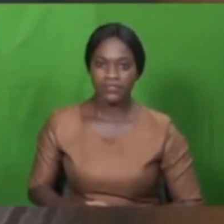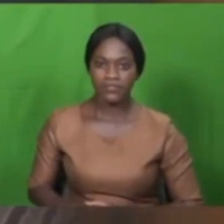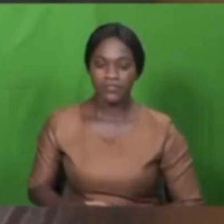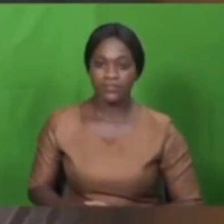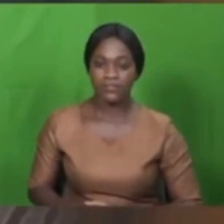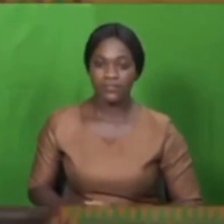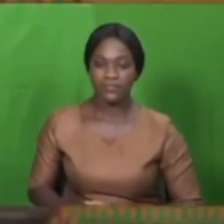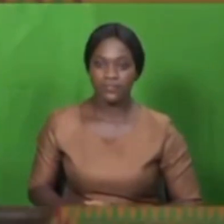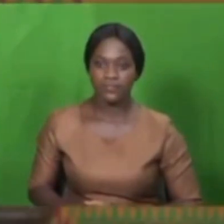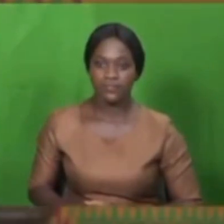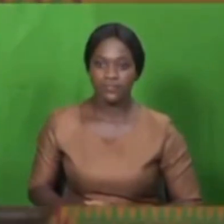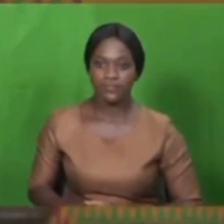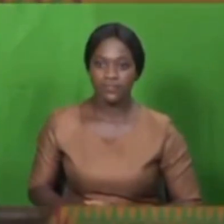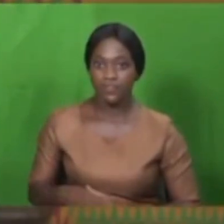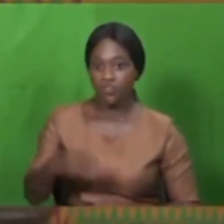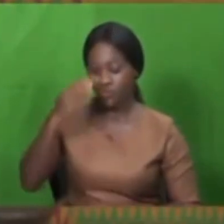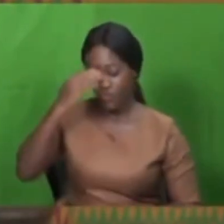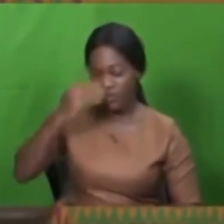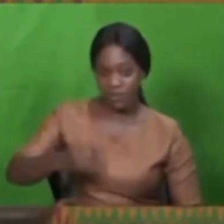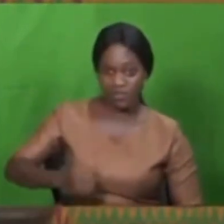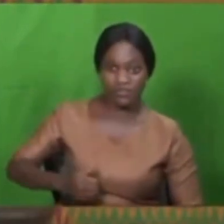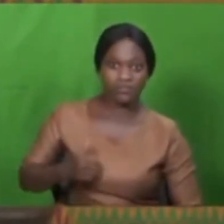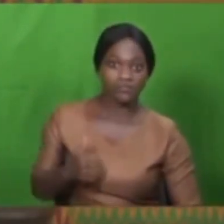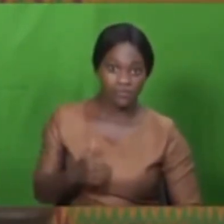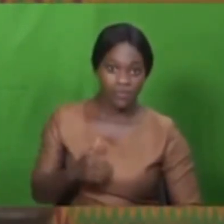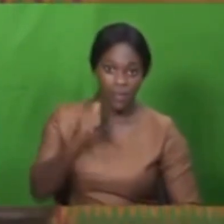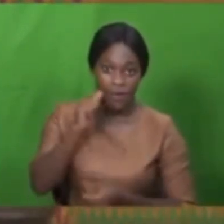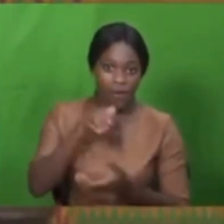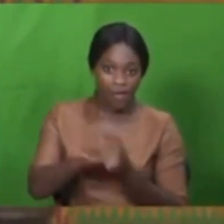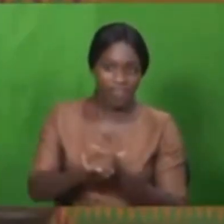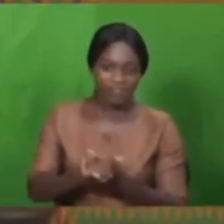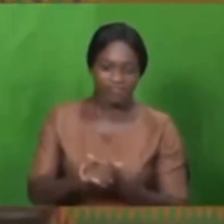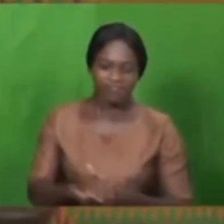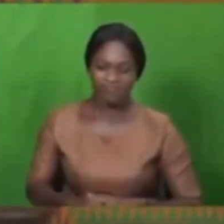You know, she is the most senior most of my wives.